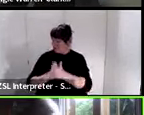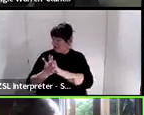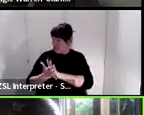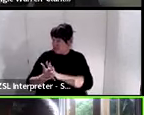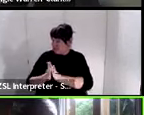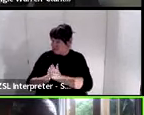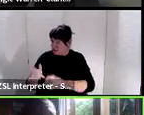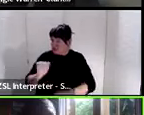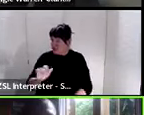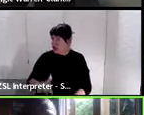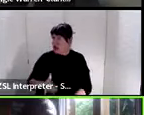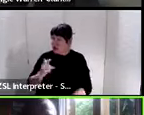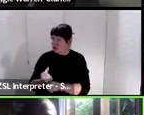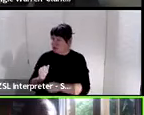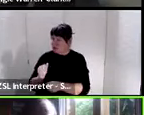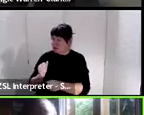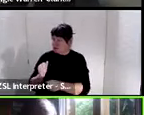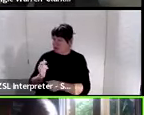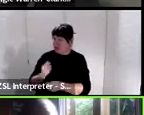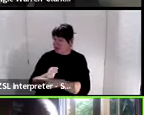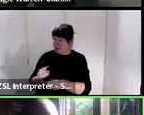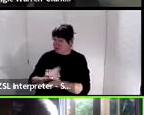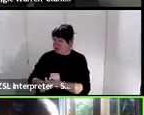It makes me want to cry.